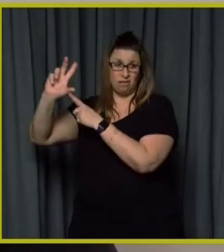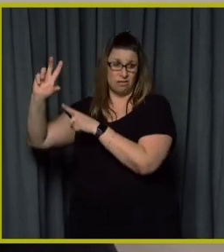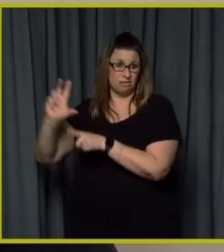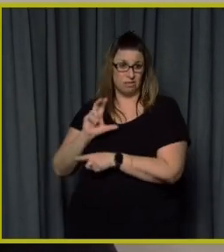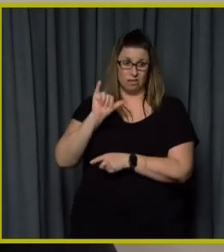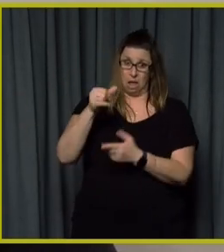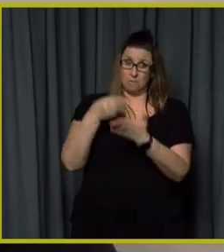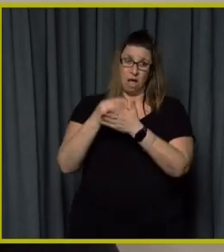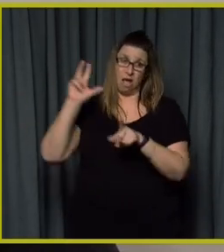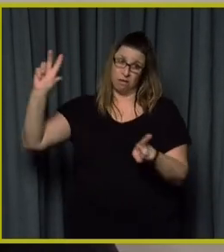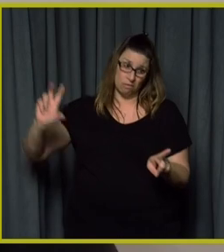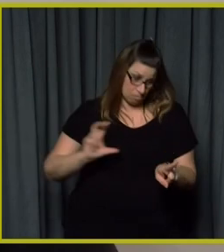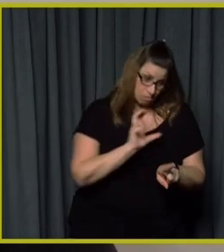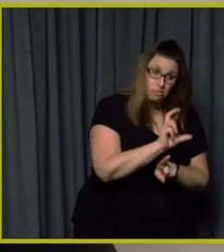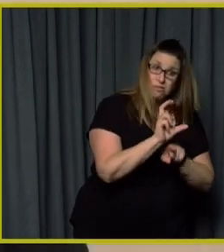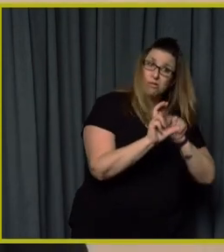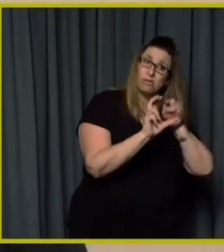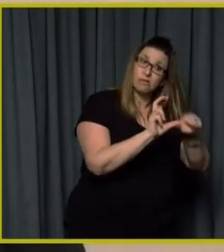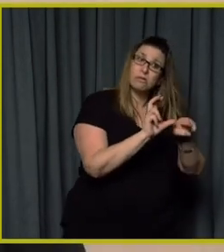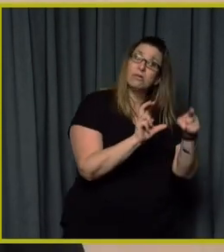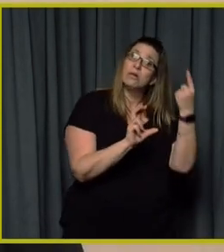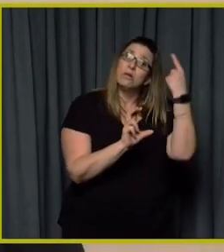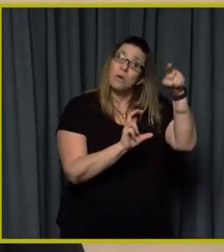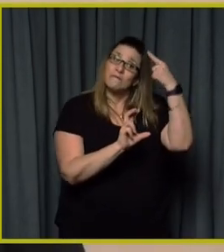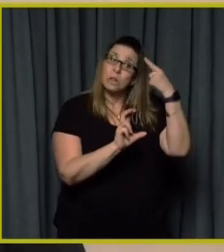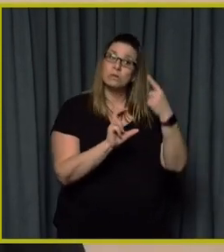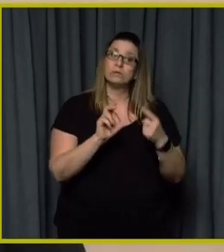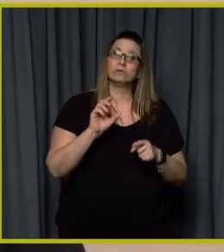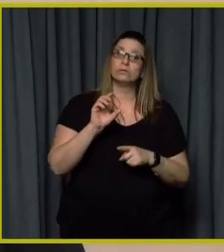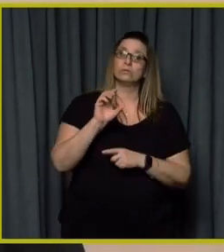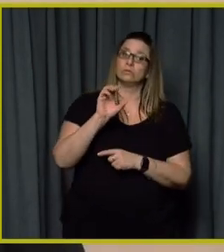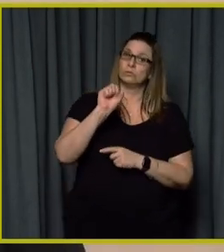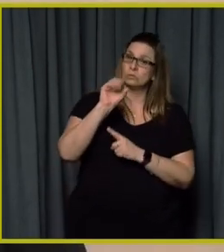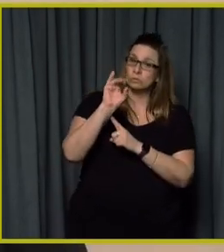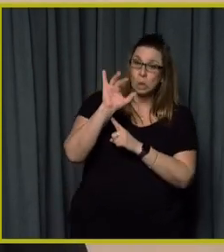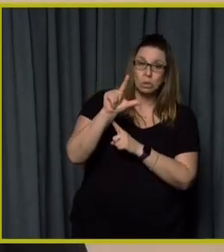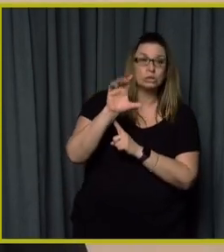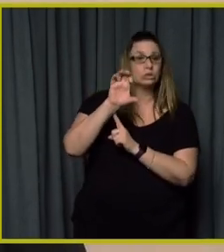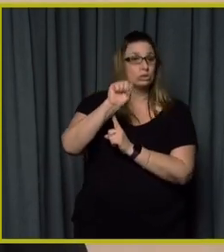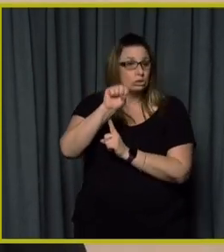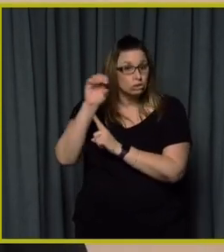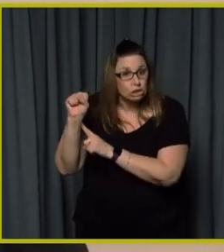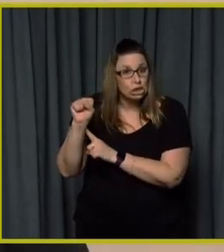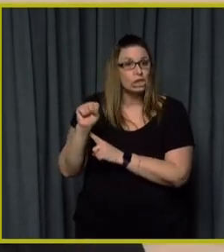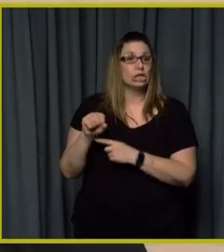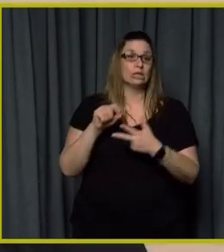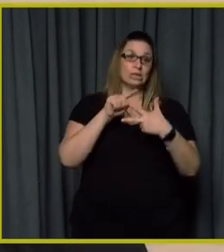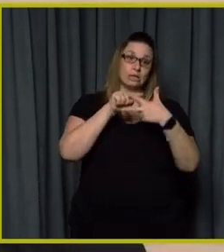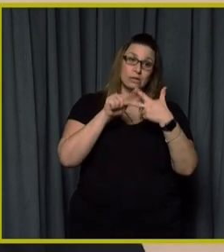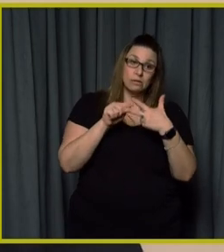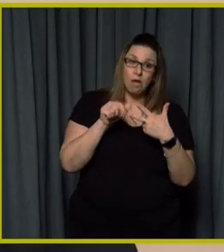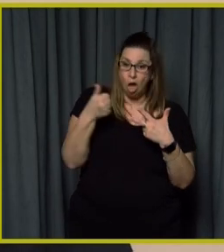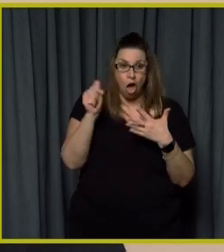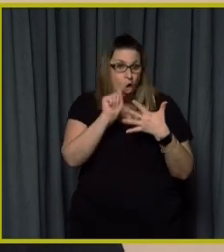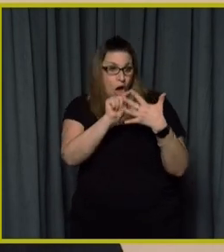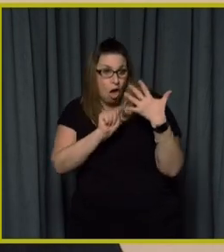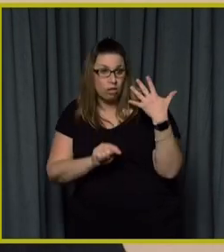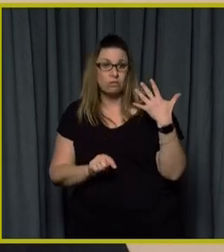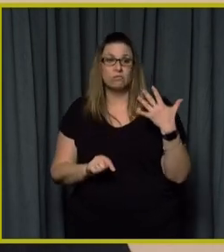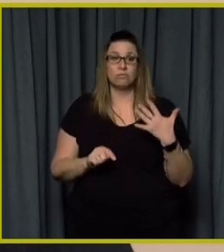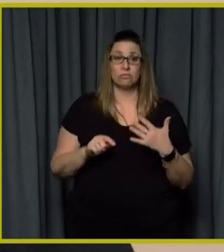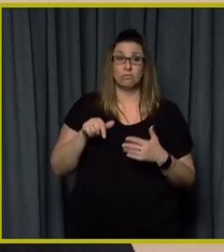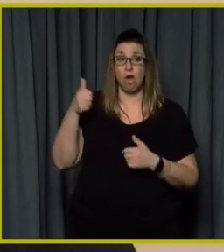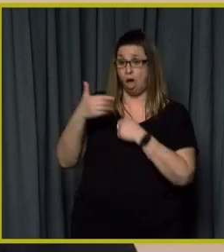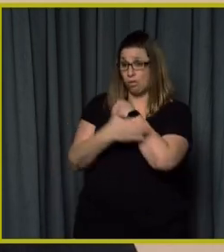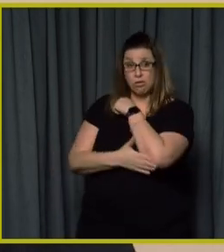to Social Security. We demand the demilitarization of the border and local communities. And that's why I'm a part of the Poor